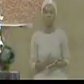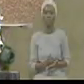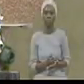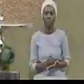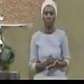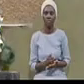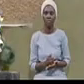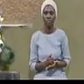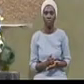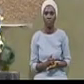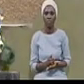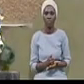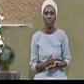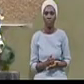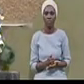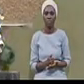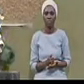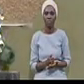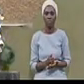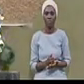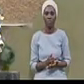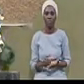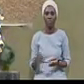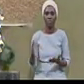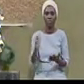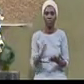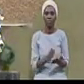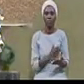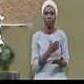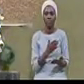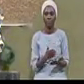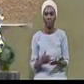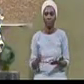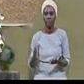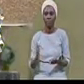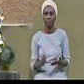Amen. What a mighty God we